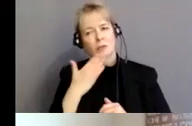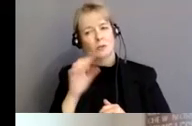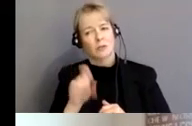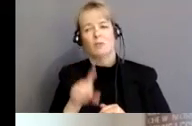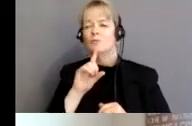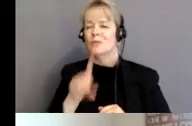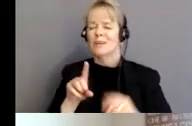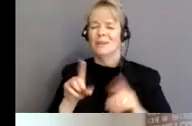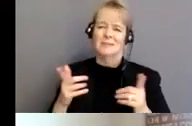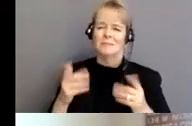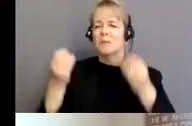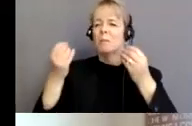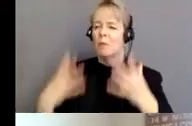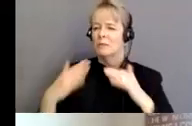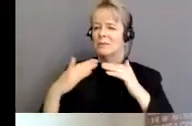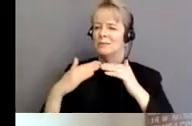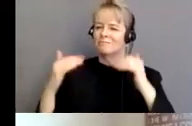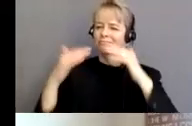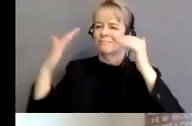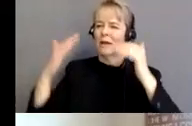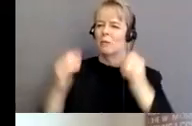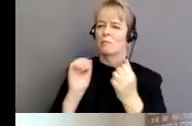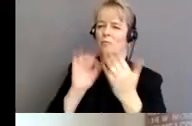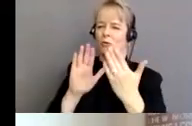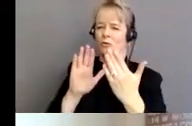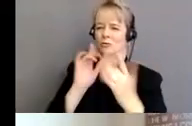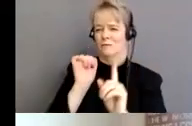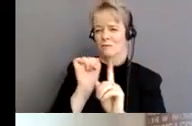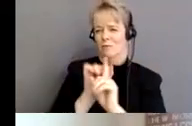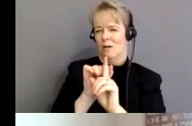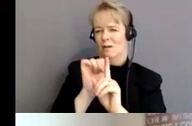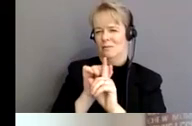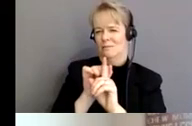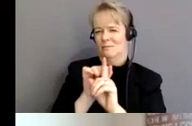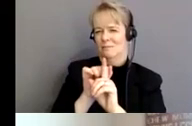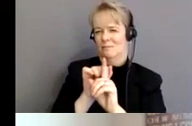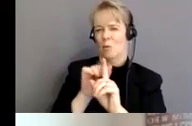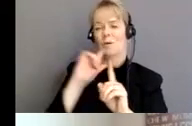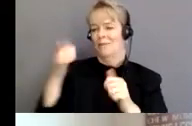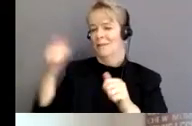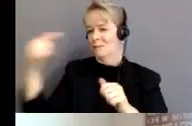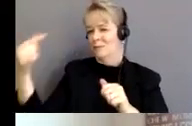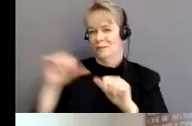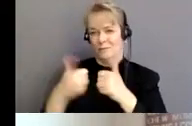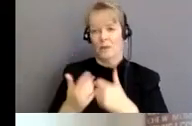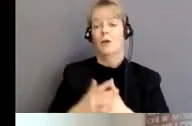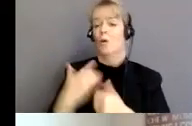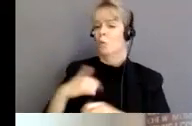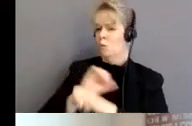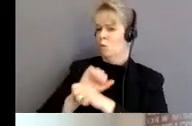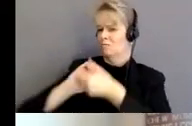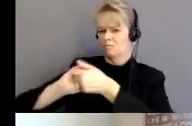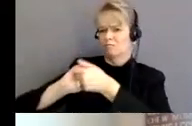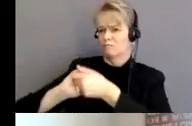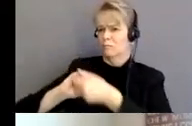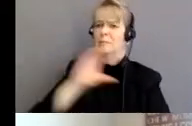as with many other sort of oversight bodies and government agencies. We work closely with the police, whether it's the RCMP,